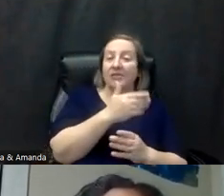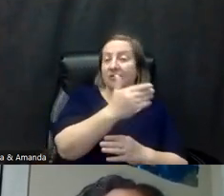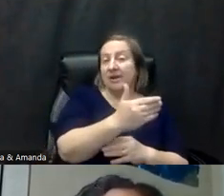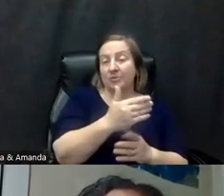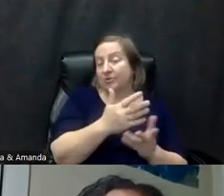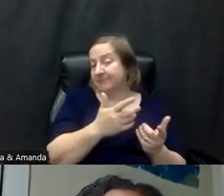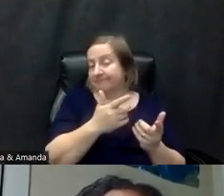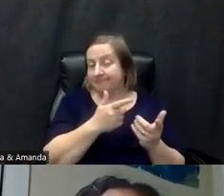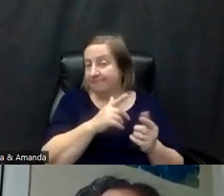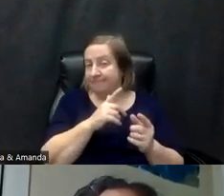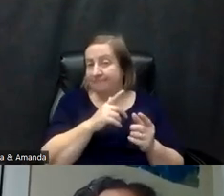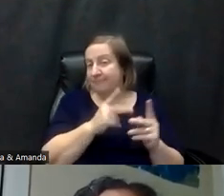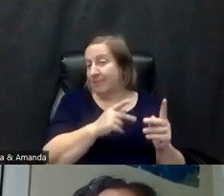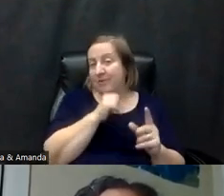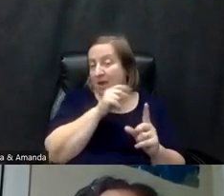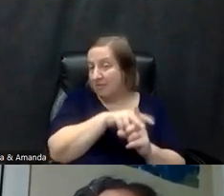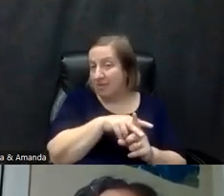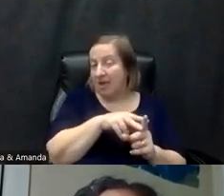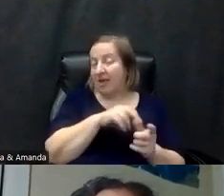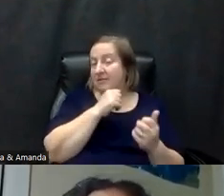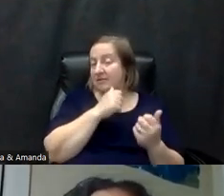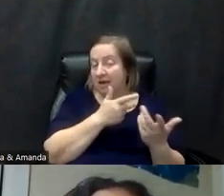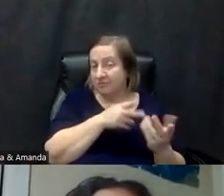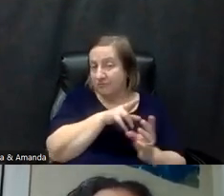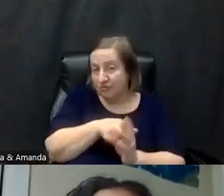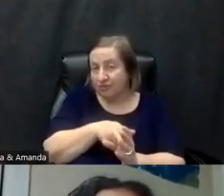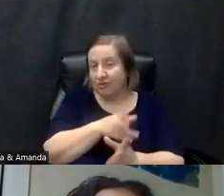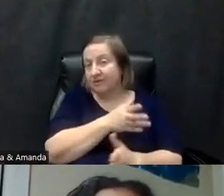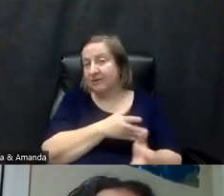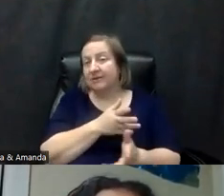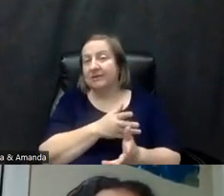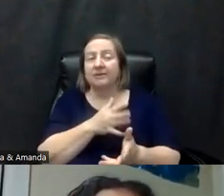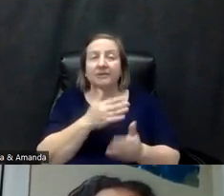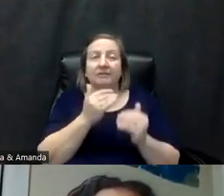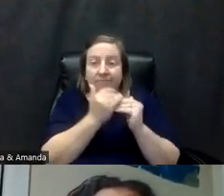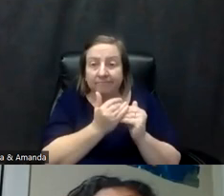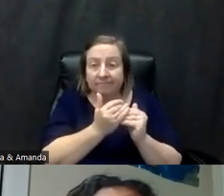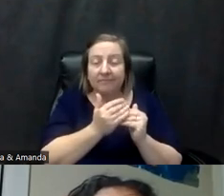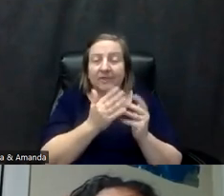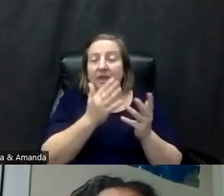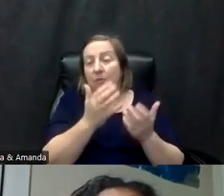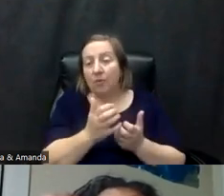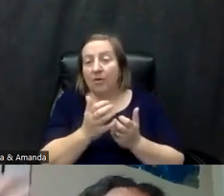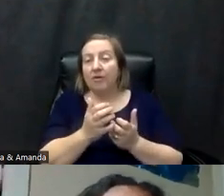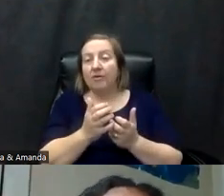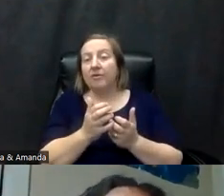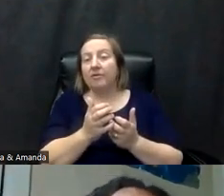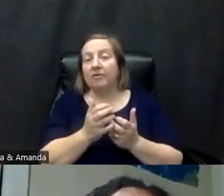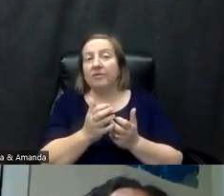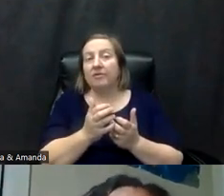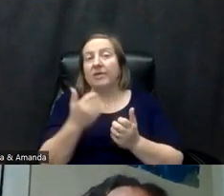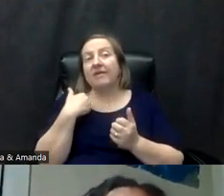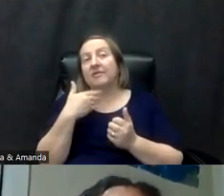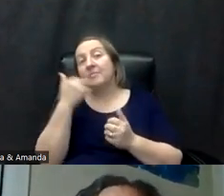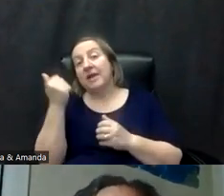that people are not applying to, and their applicants, they're kind of getting limited. They would like to, there are better